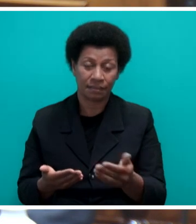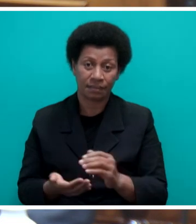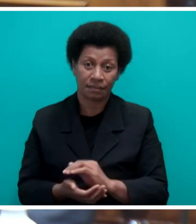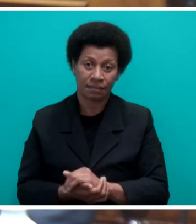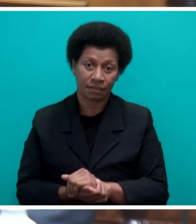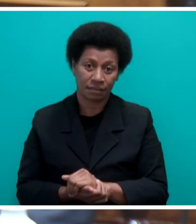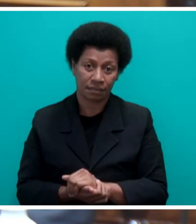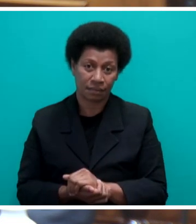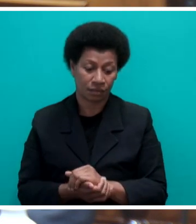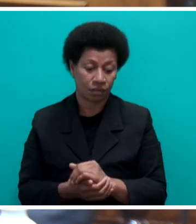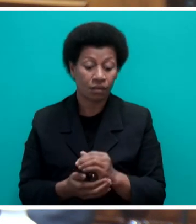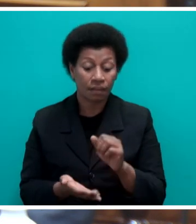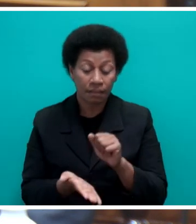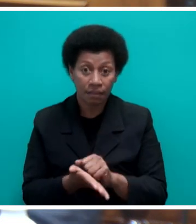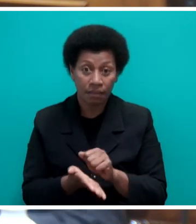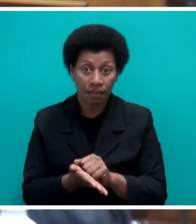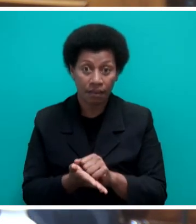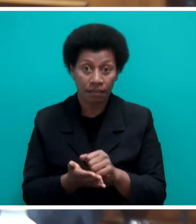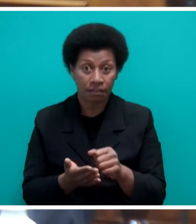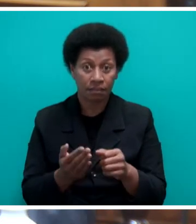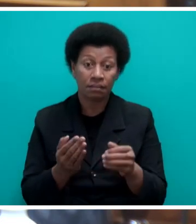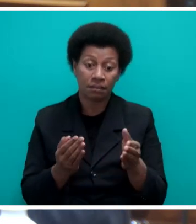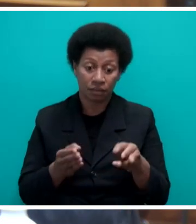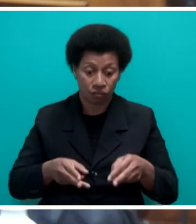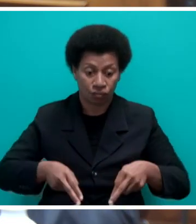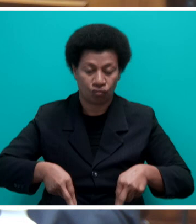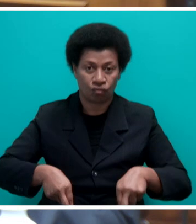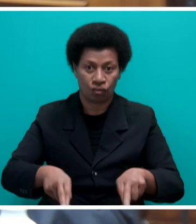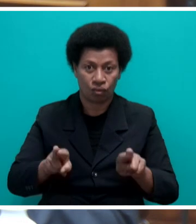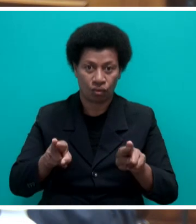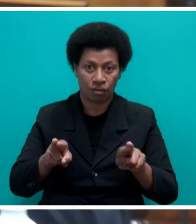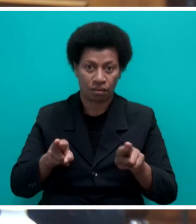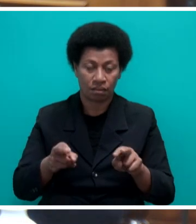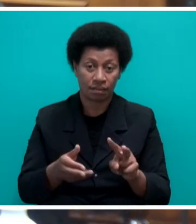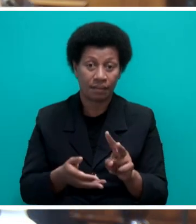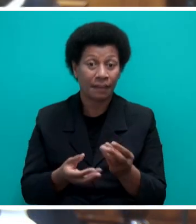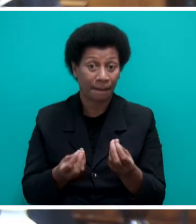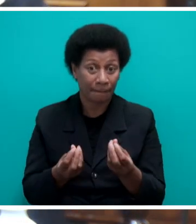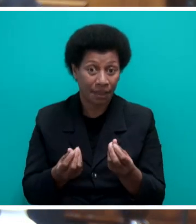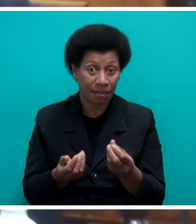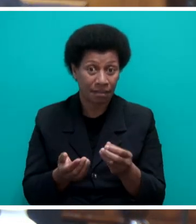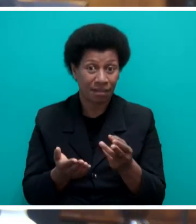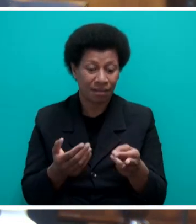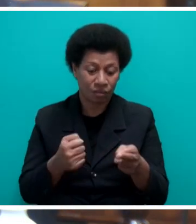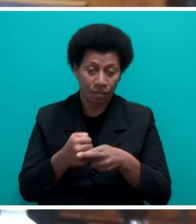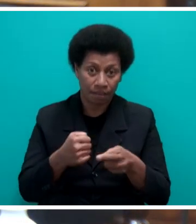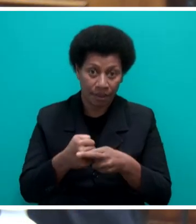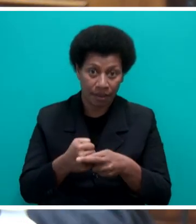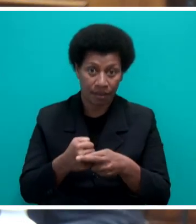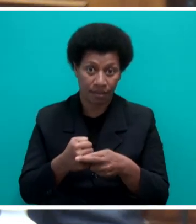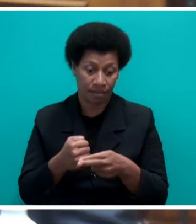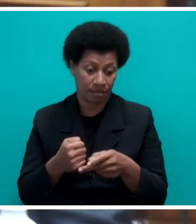cane access roads have yet to commence. To ensure the best value for money, maintenance activities usually begin in